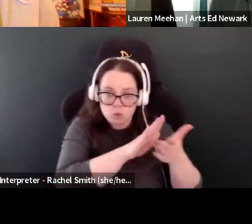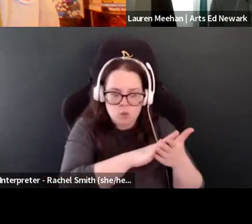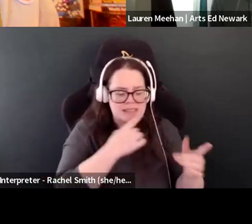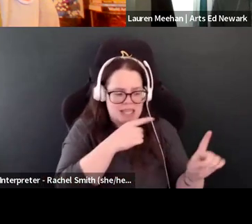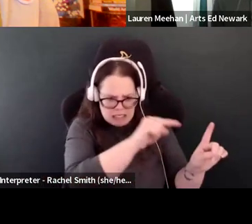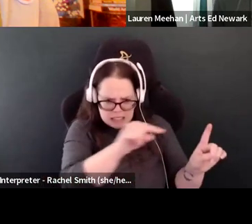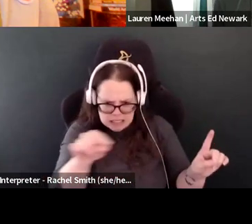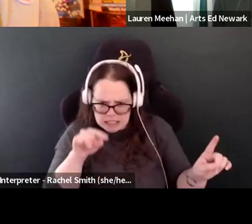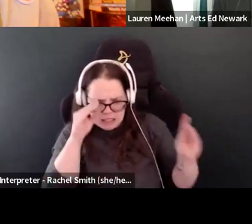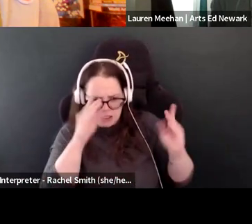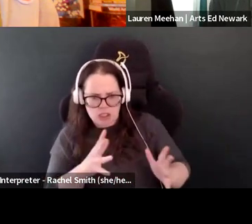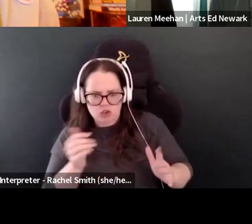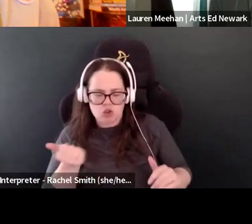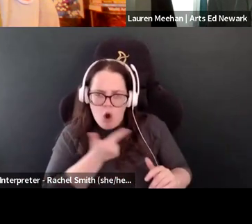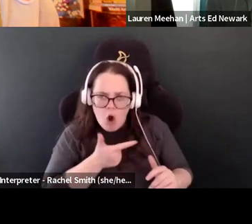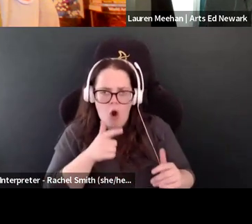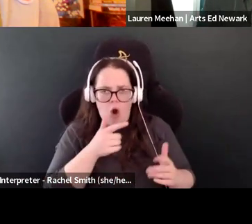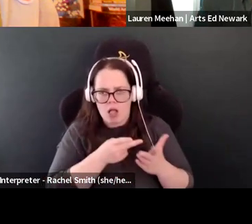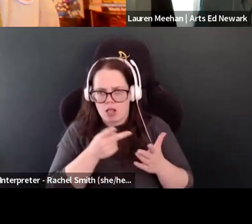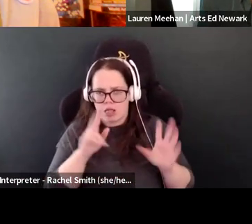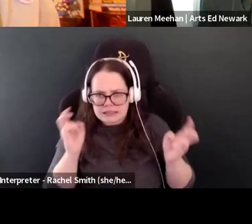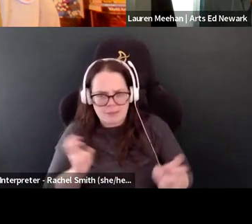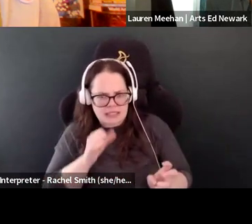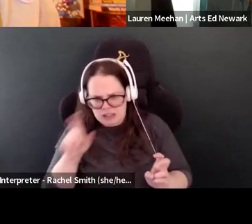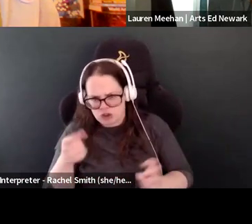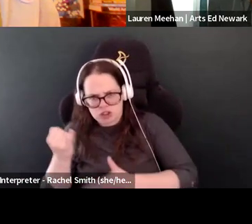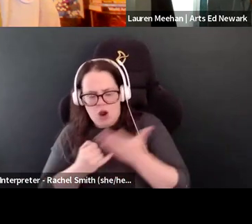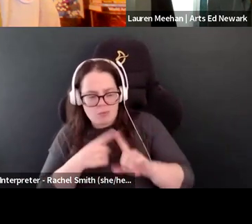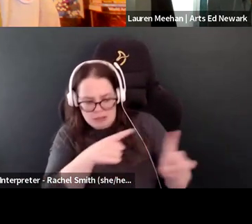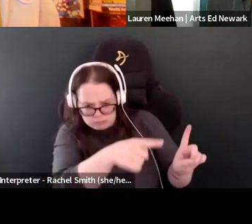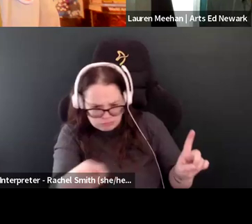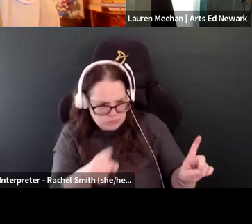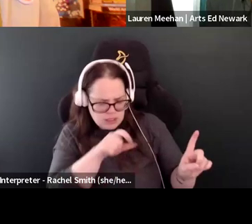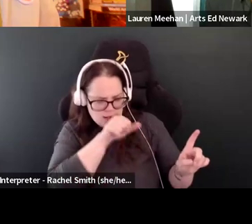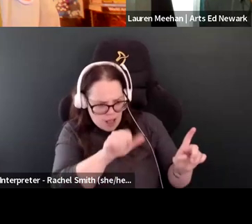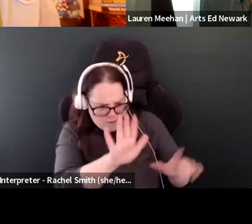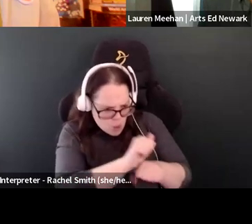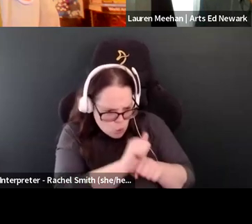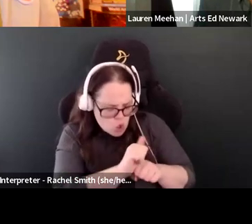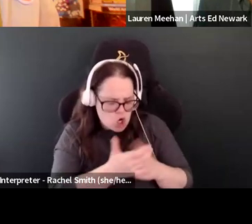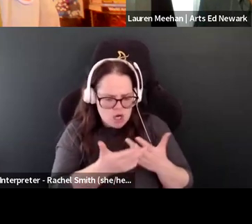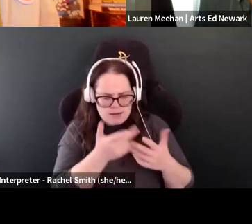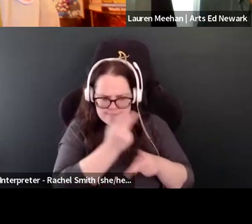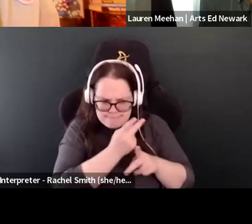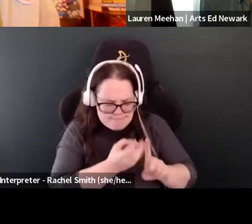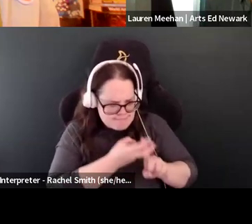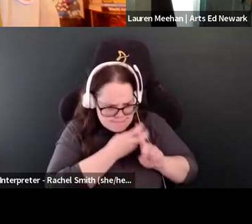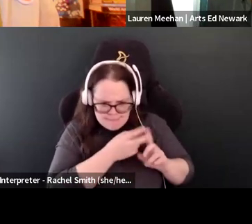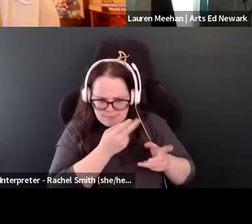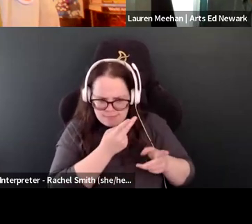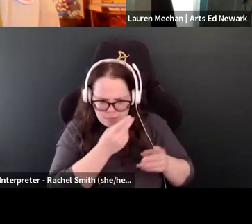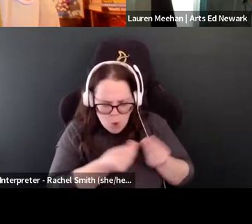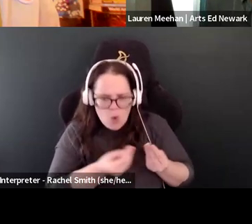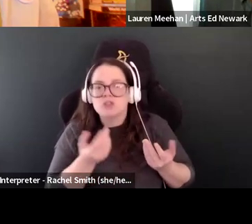just of the arts, they love where they work. They have much higher retention. You know, we can point to the arts being a critical needs area in our